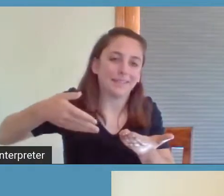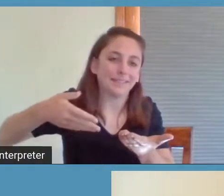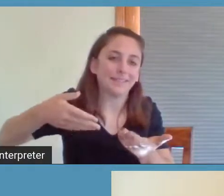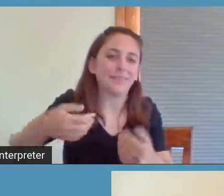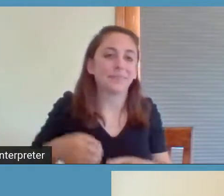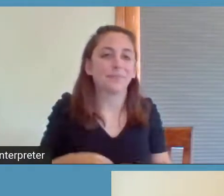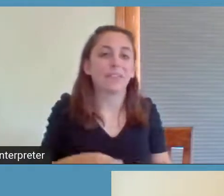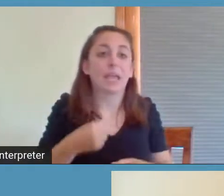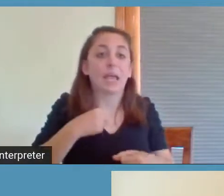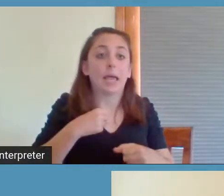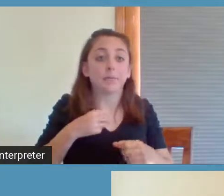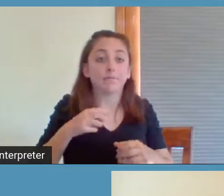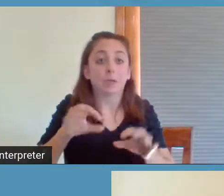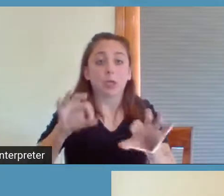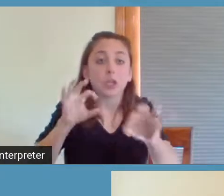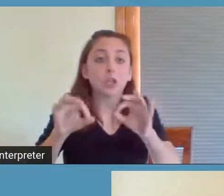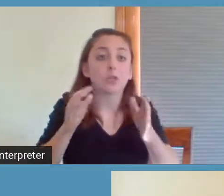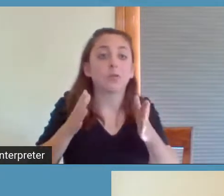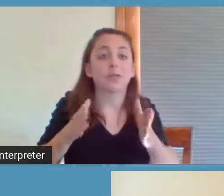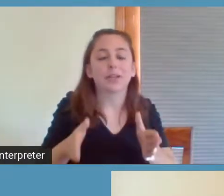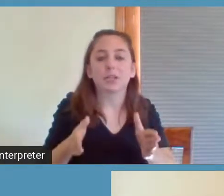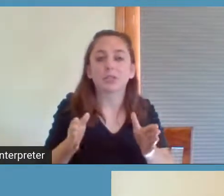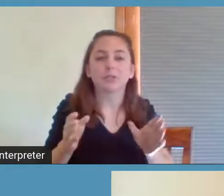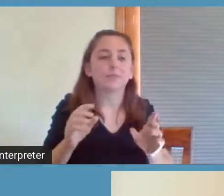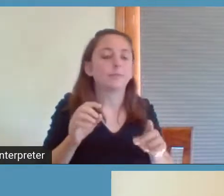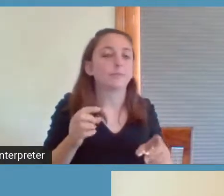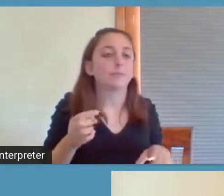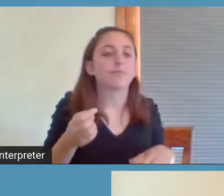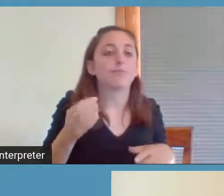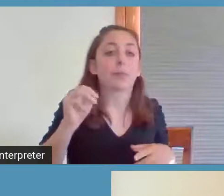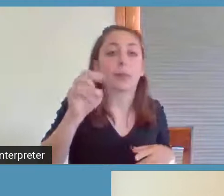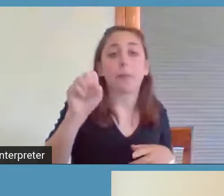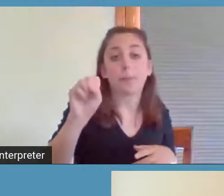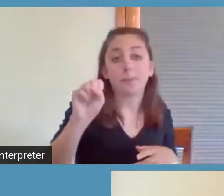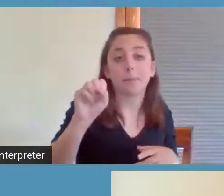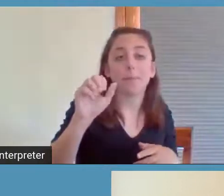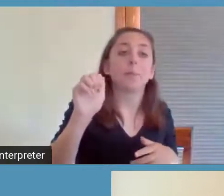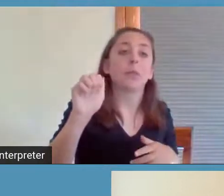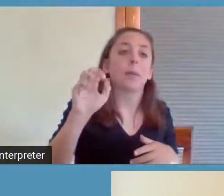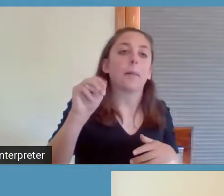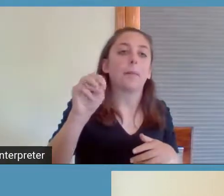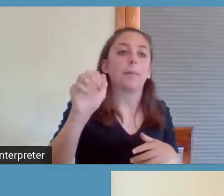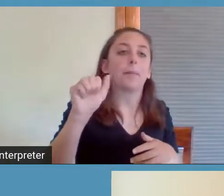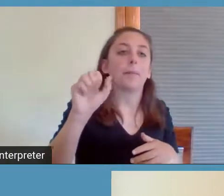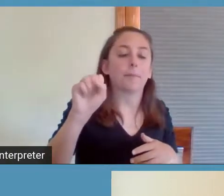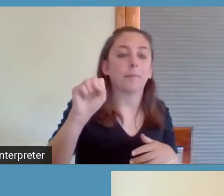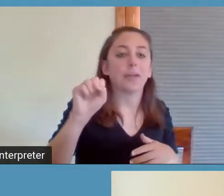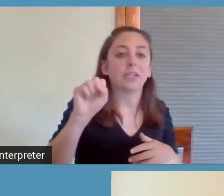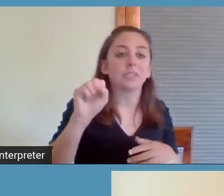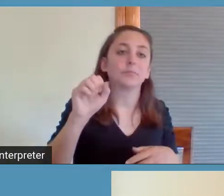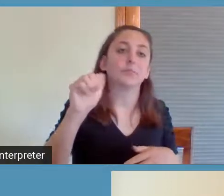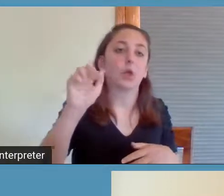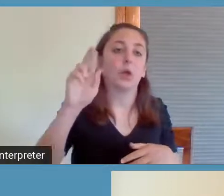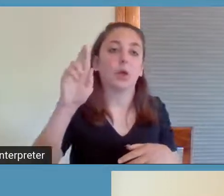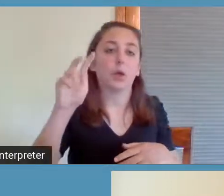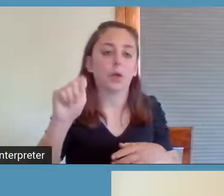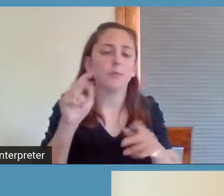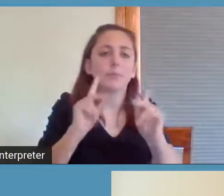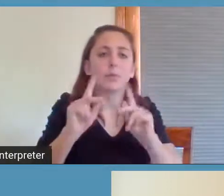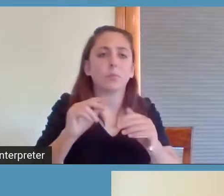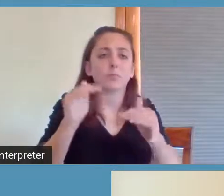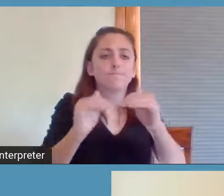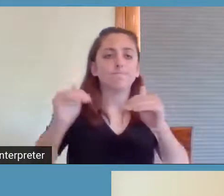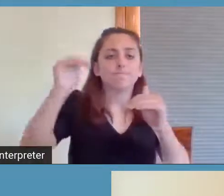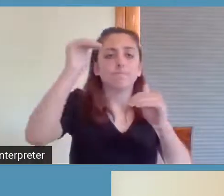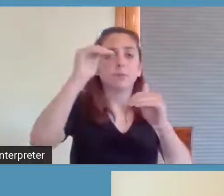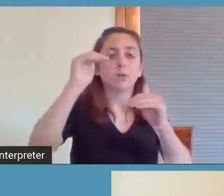I'm the curator, so I had nothing to do with MassArt purchase. Did the some people higher up made the purchases with Kunstmatrix.